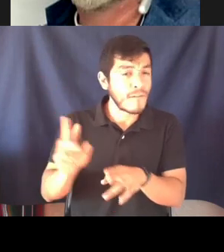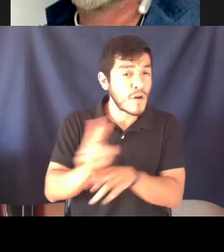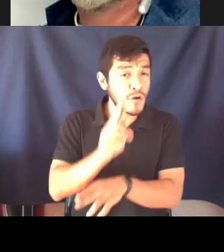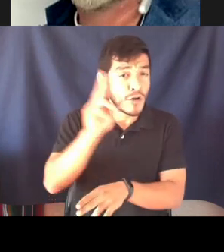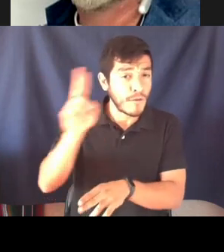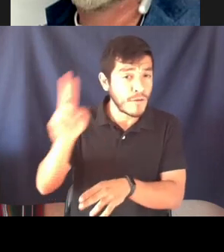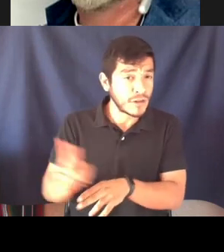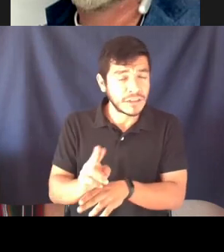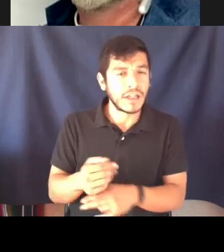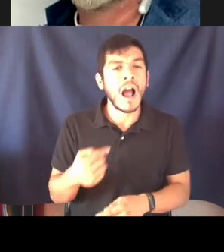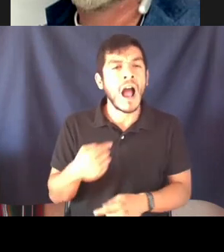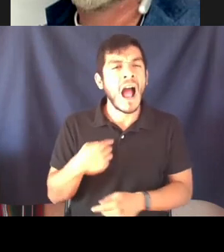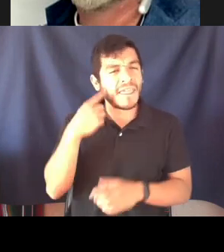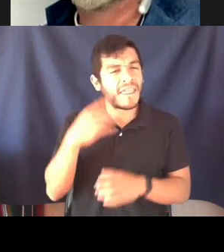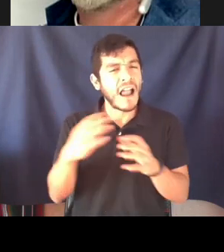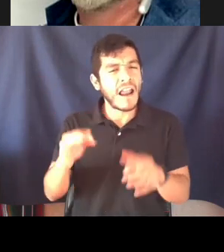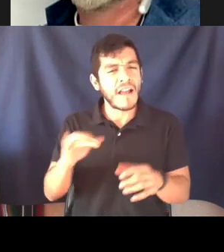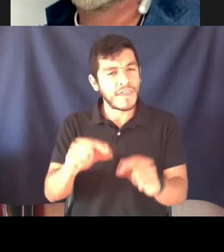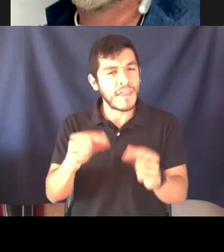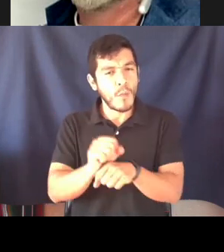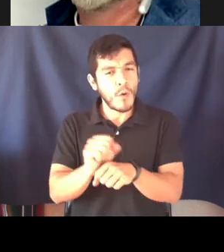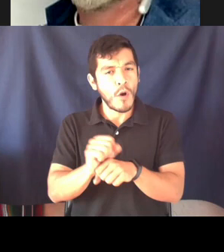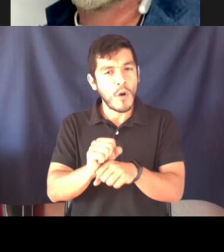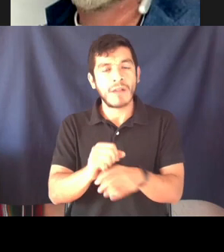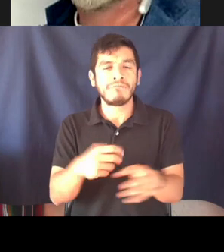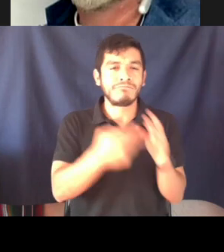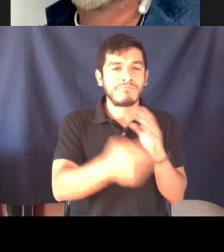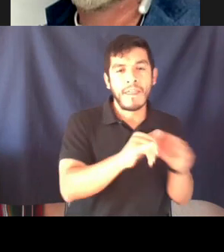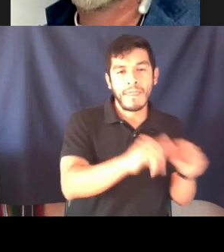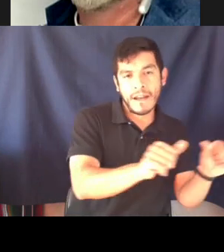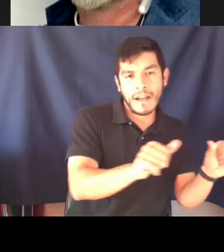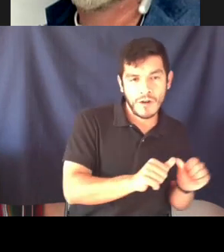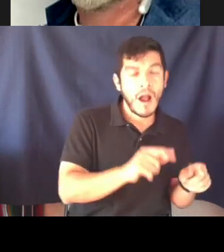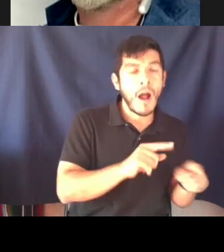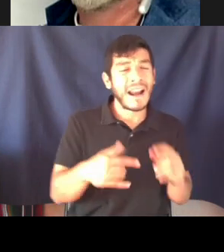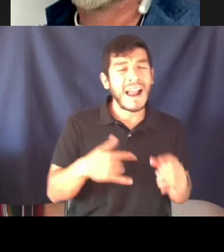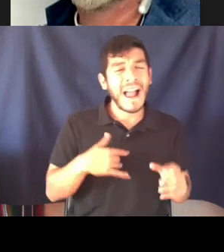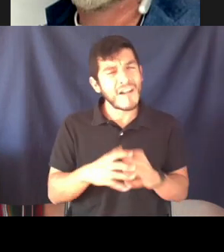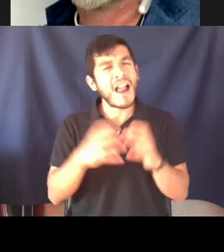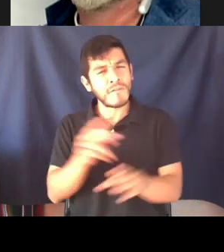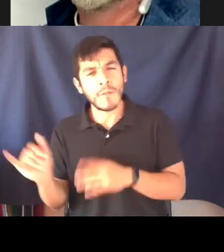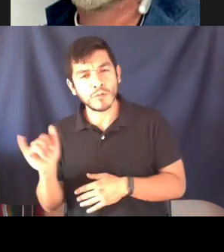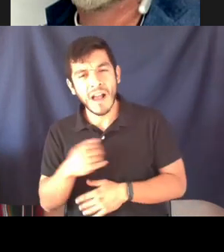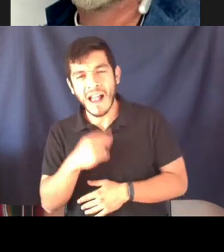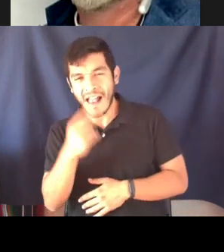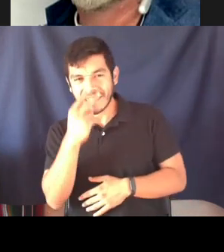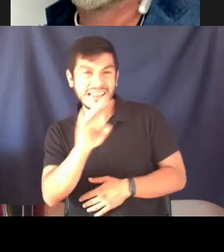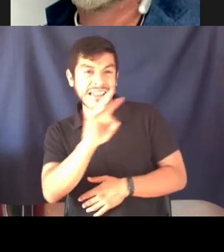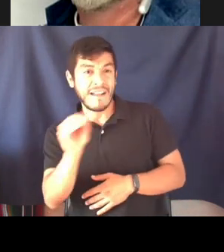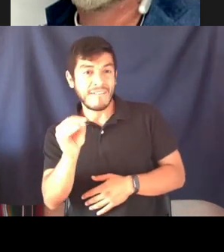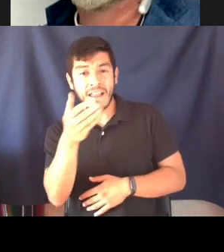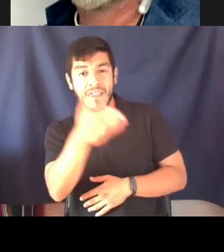falls into that bucket. But then there were a lot of programs, you see almost 70 of them here, where it was really like high